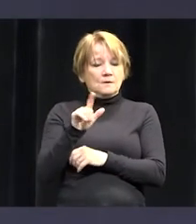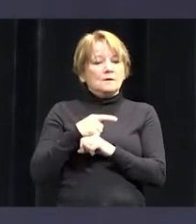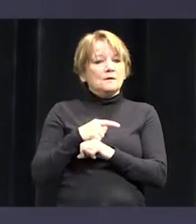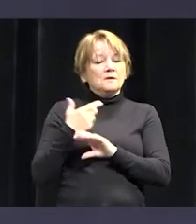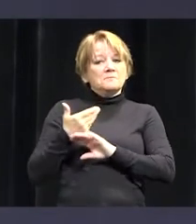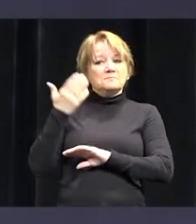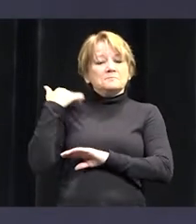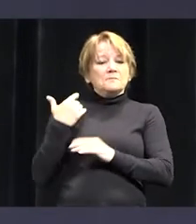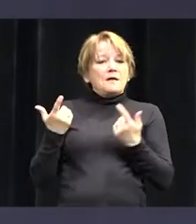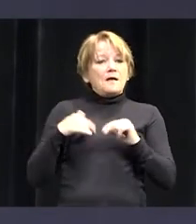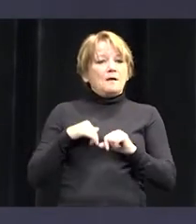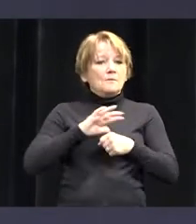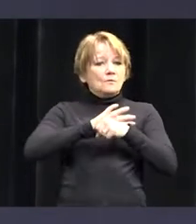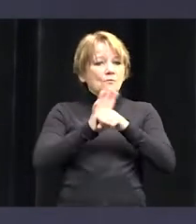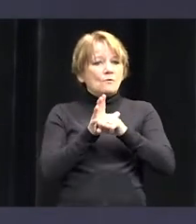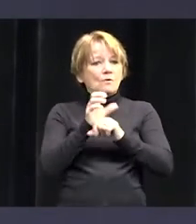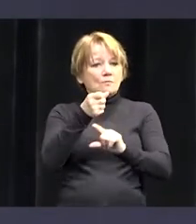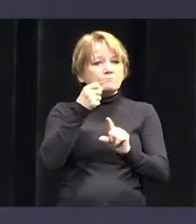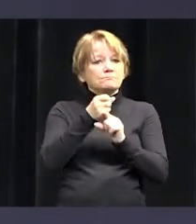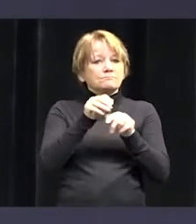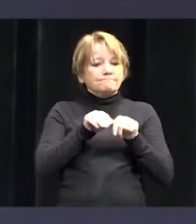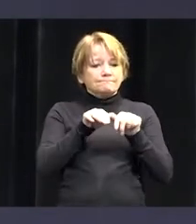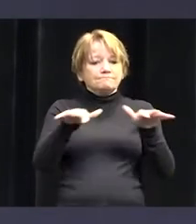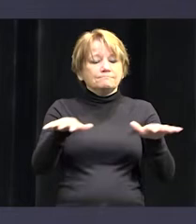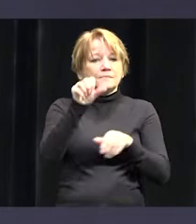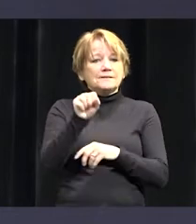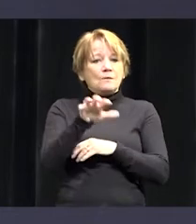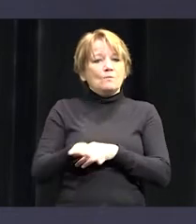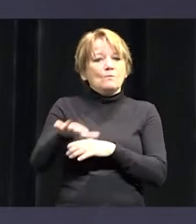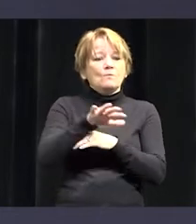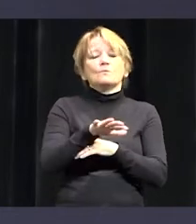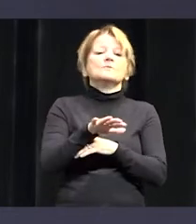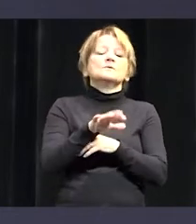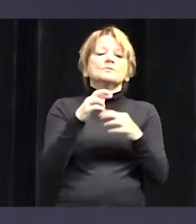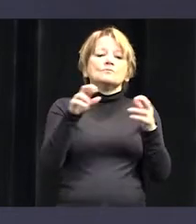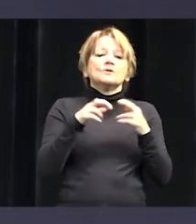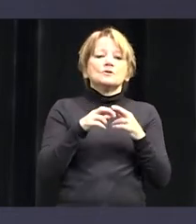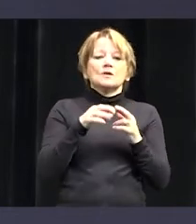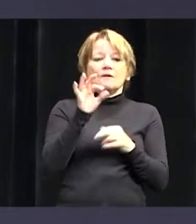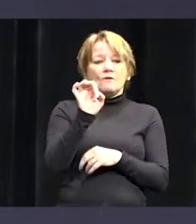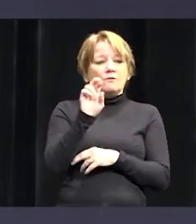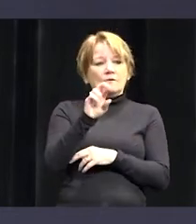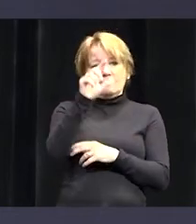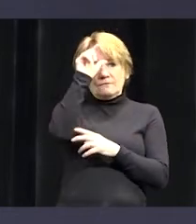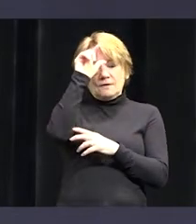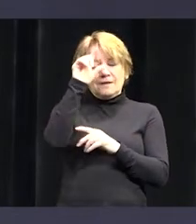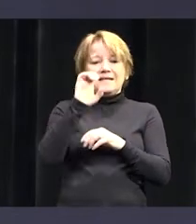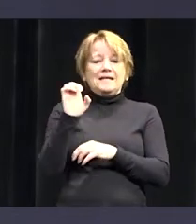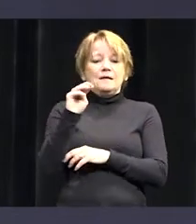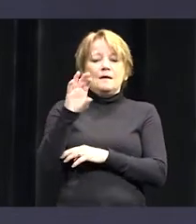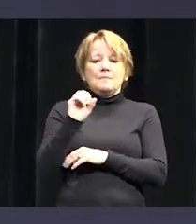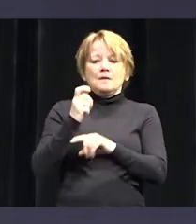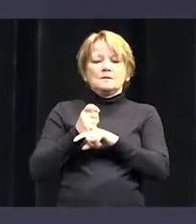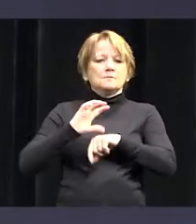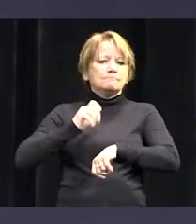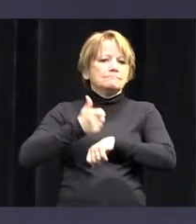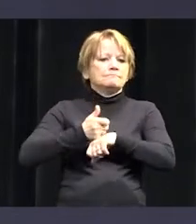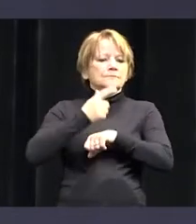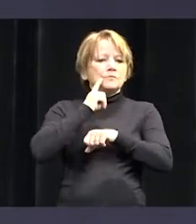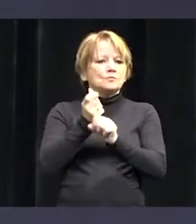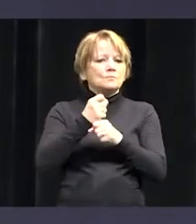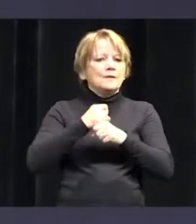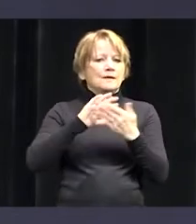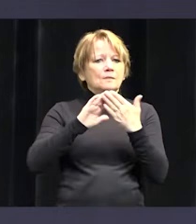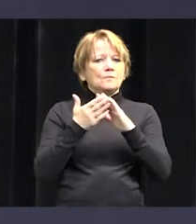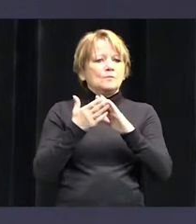when the coronavirus impacted the south coast region the former fire department's ems unit was tasked with keeping